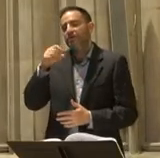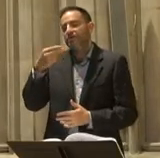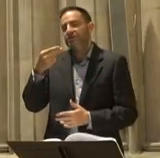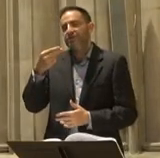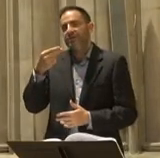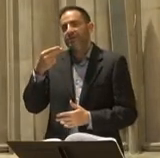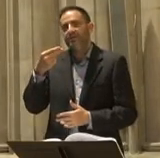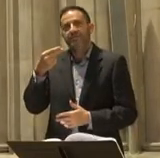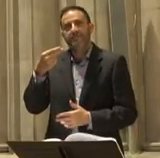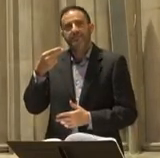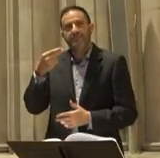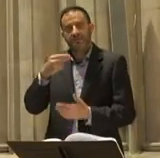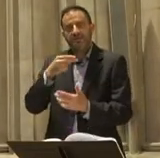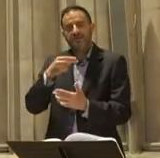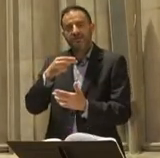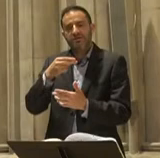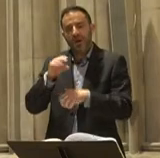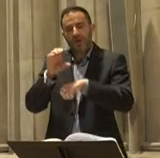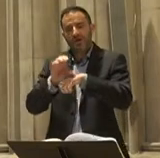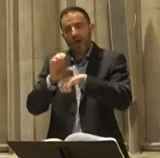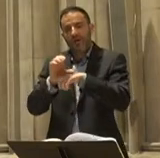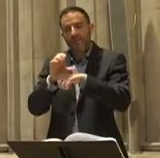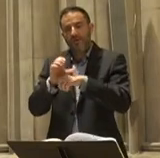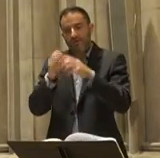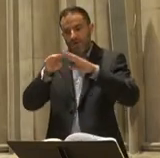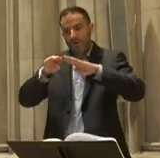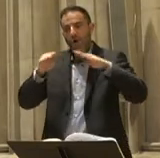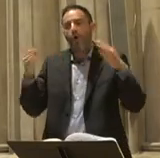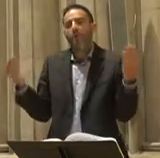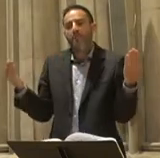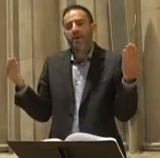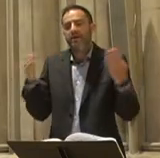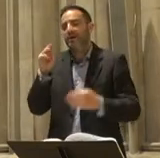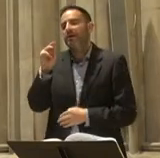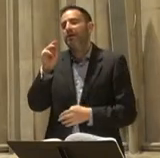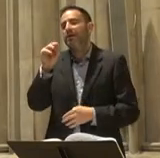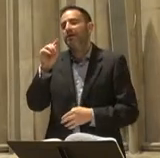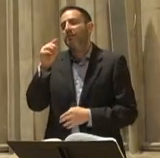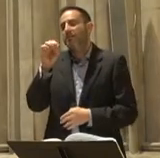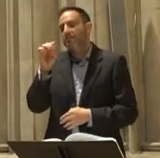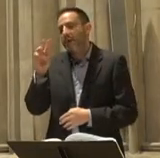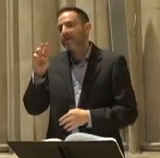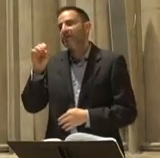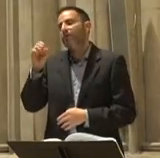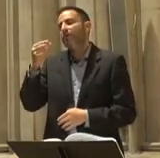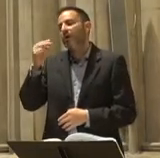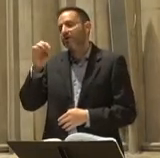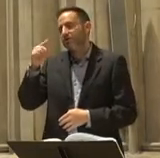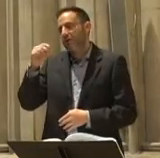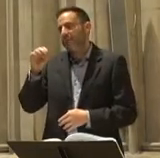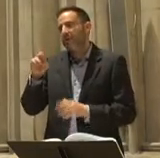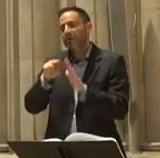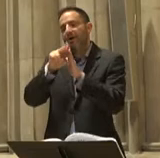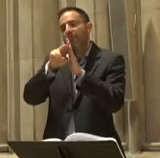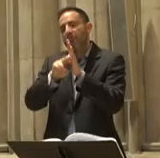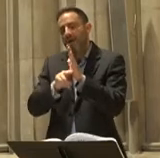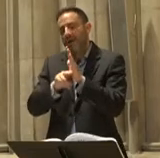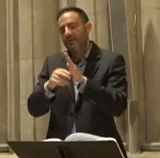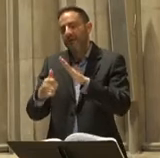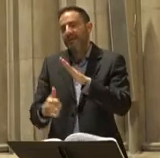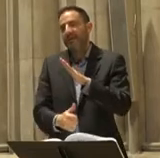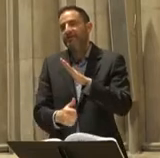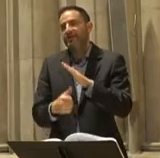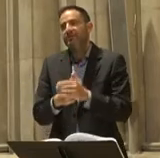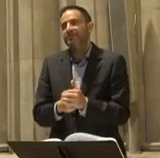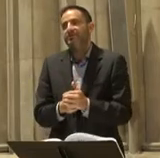open following the service. Matthew Shepherd is interred in St. Joseph's Chapel downstairs, and the